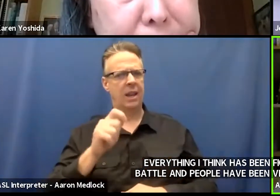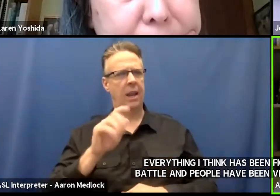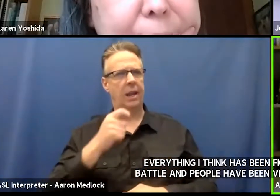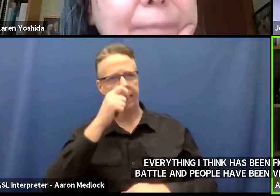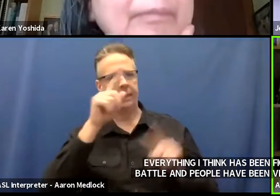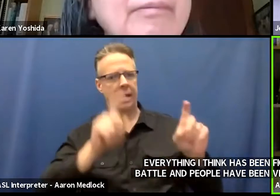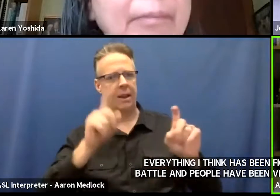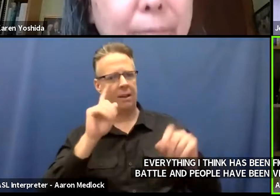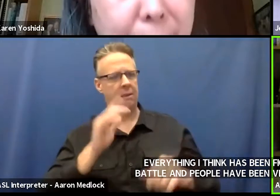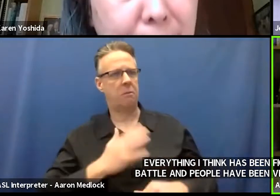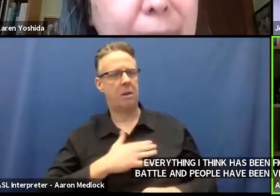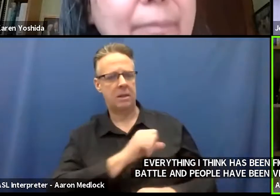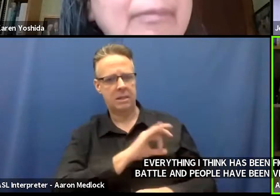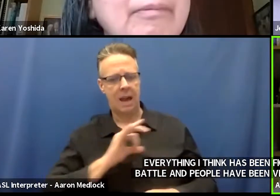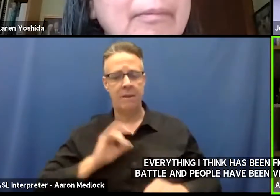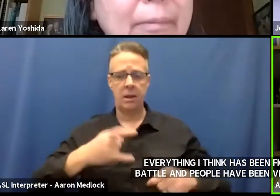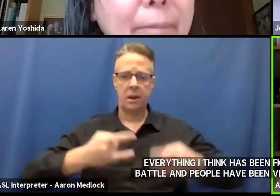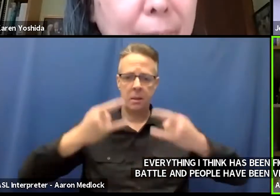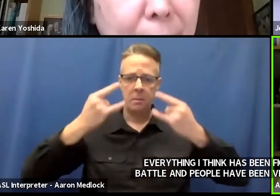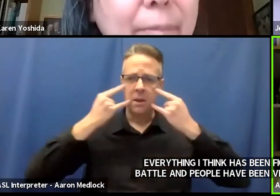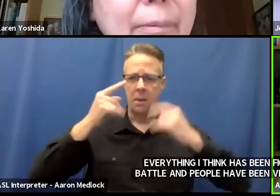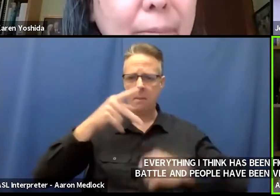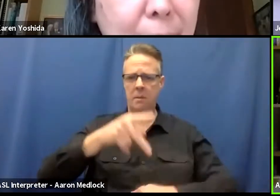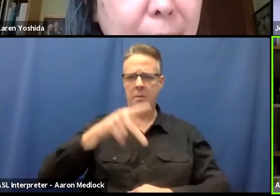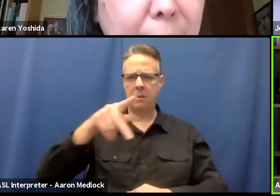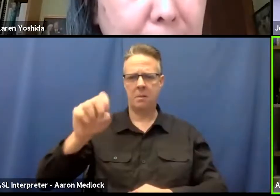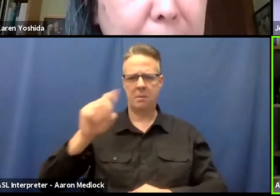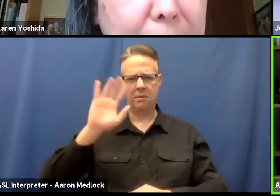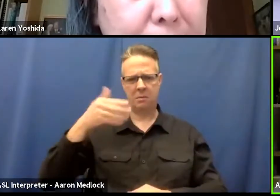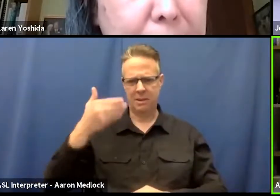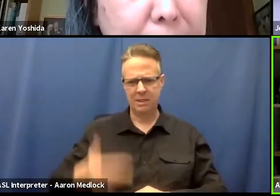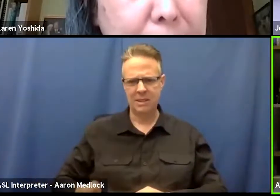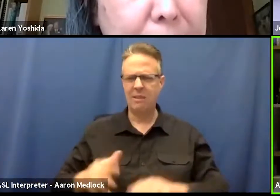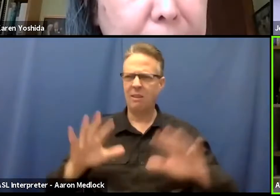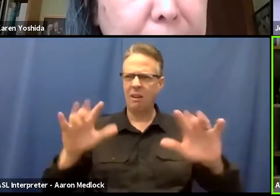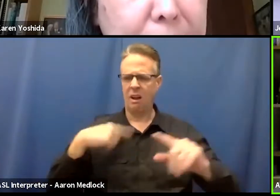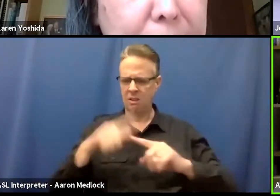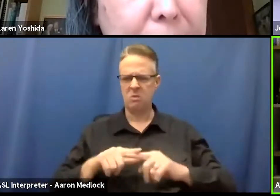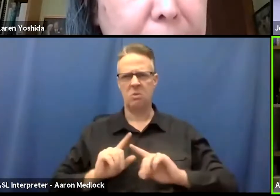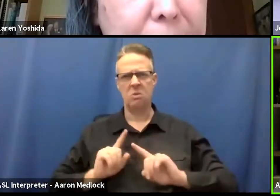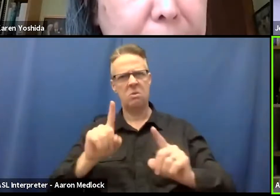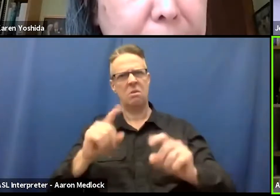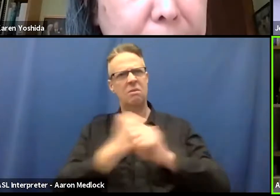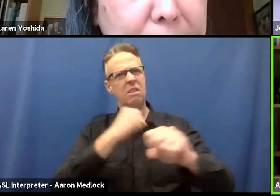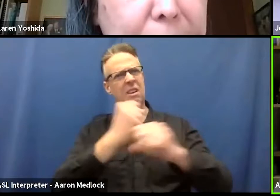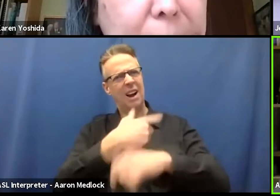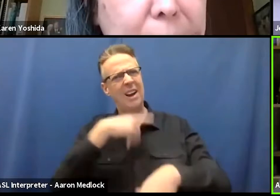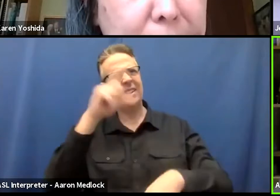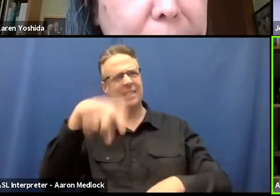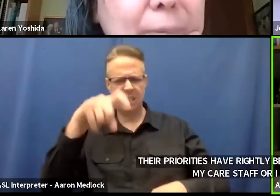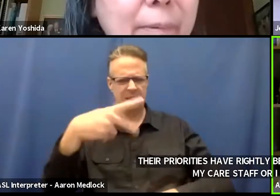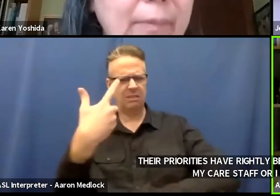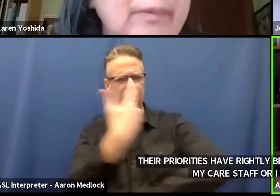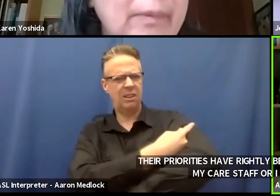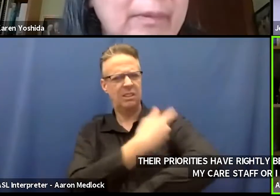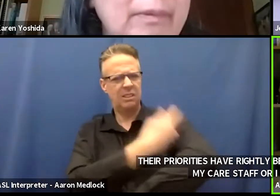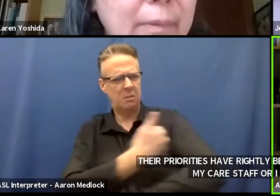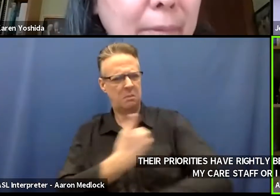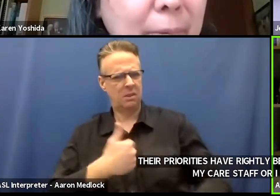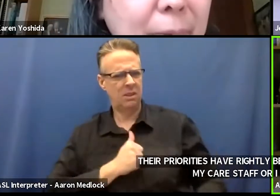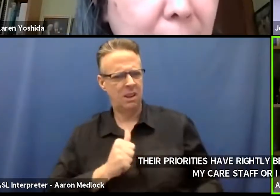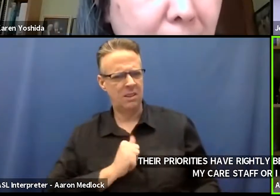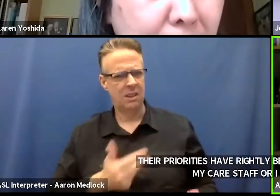need PPE for me, I need to fight my own battle for my vaccine. But I would